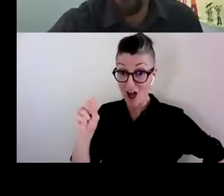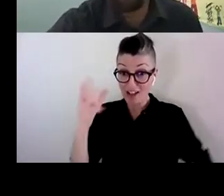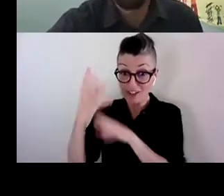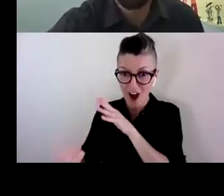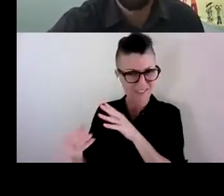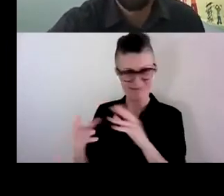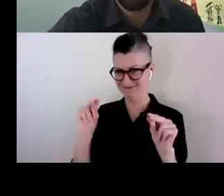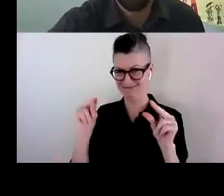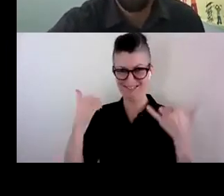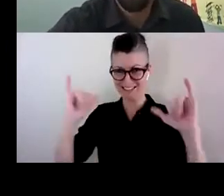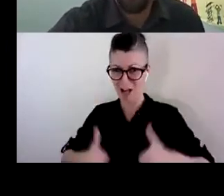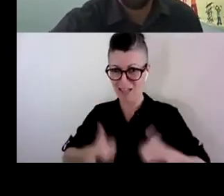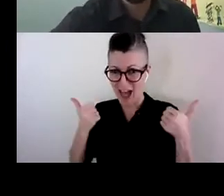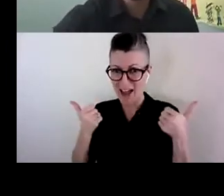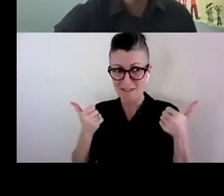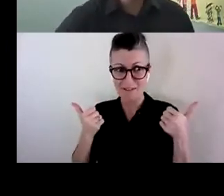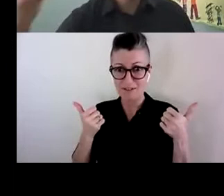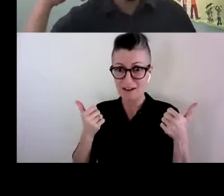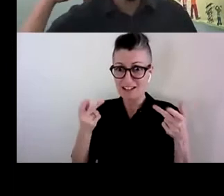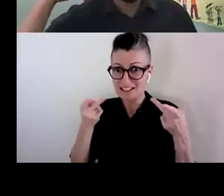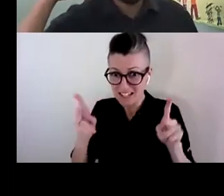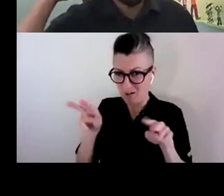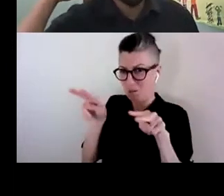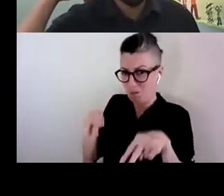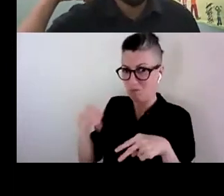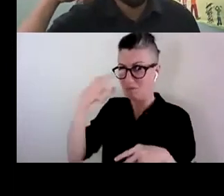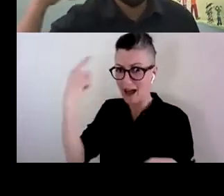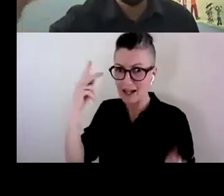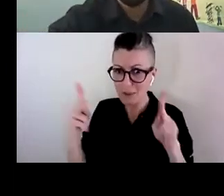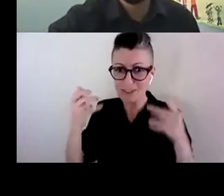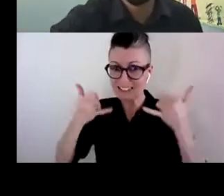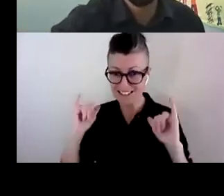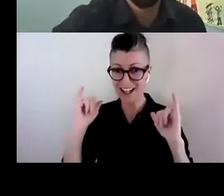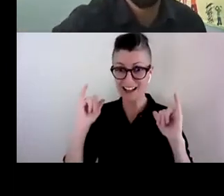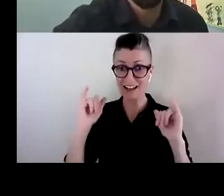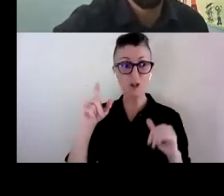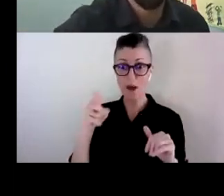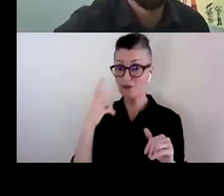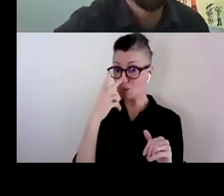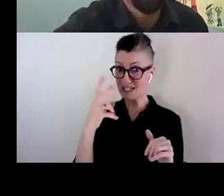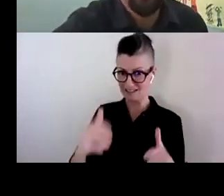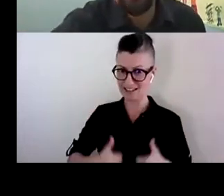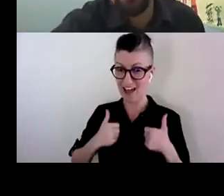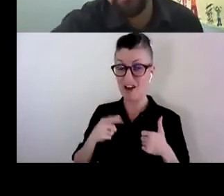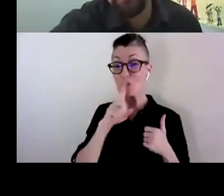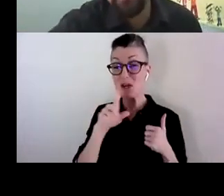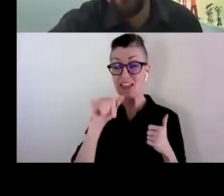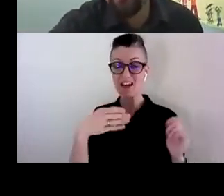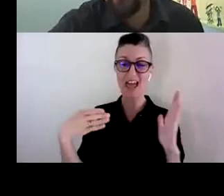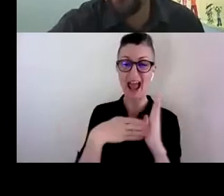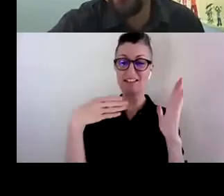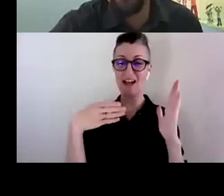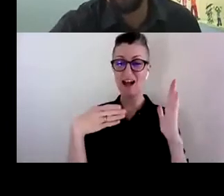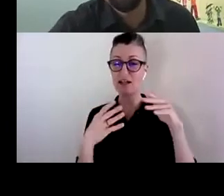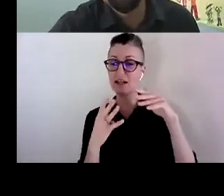our jails. A healing education must help people see that the anti-immigrant sentiments and policies that